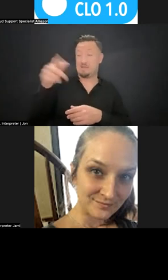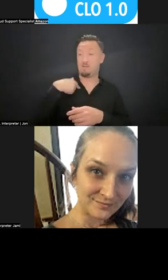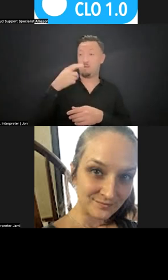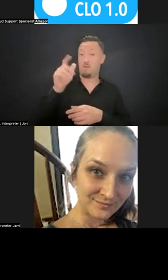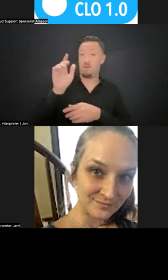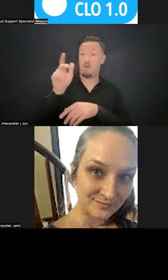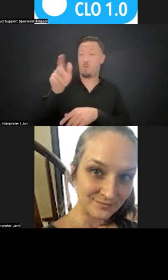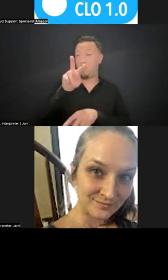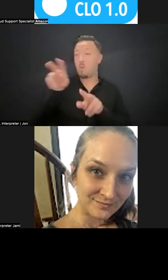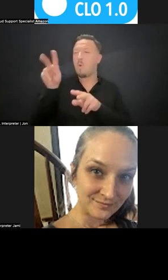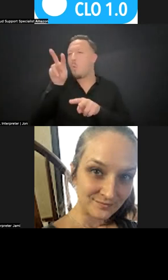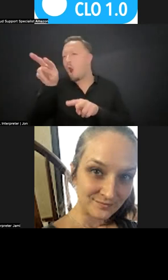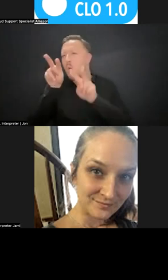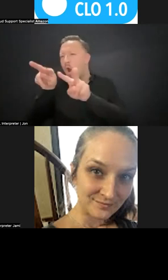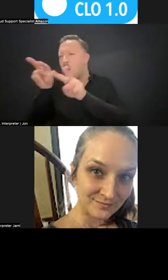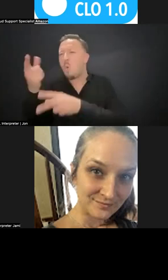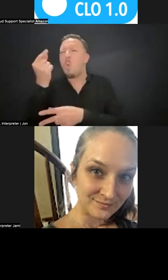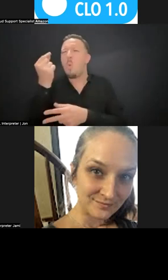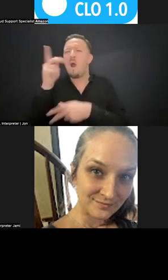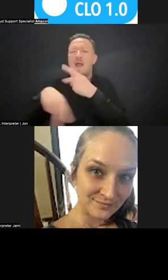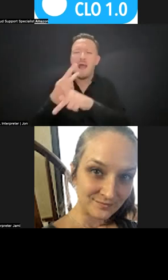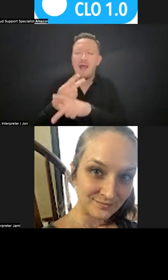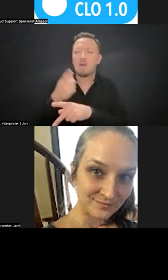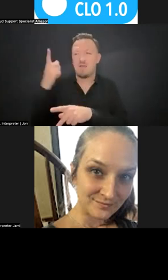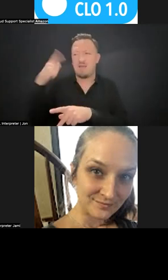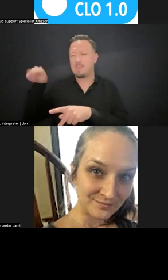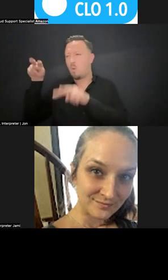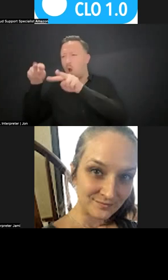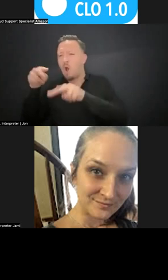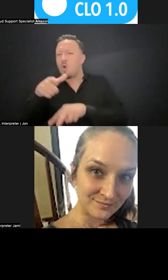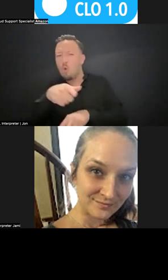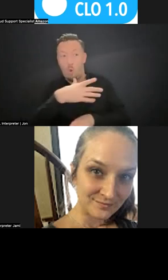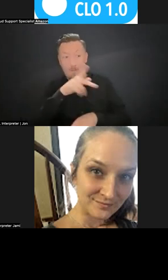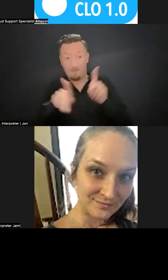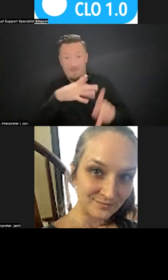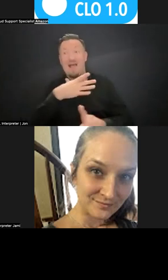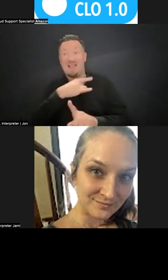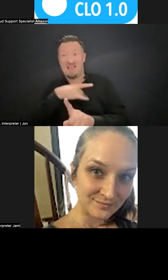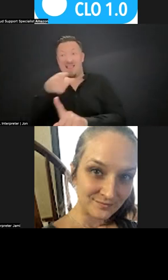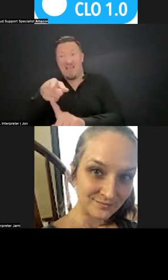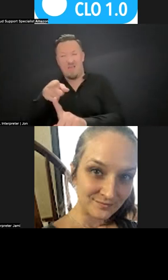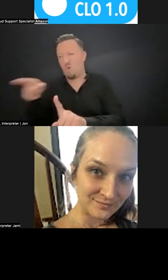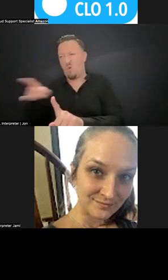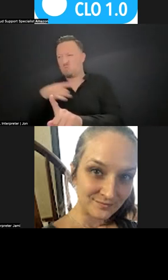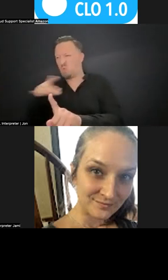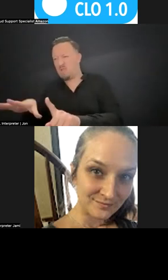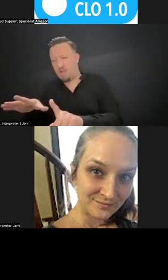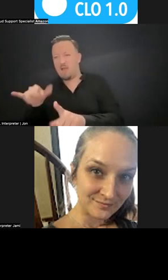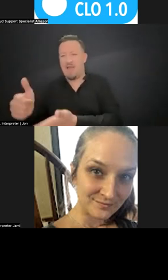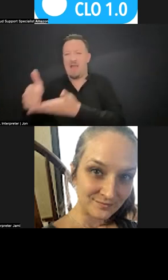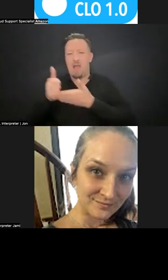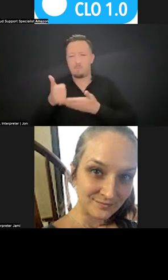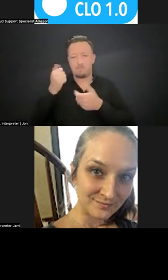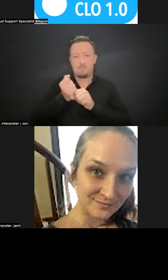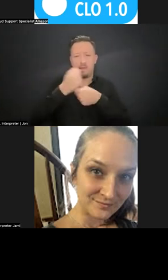Any questions on data and big data that we are constantly dealing with